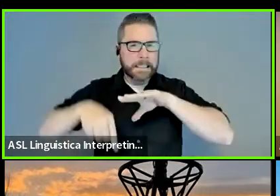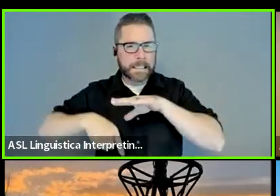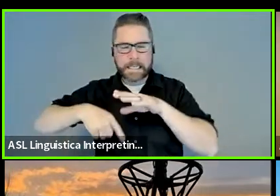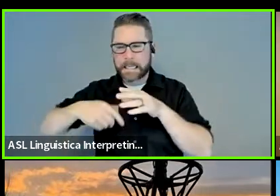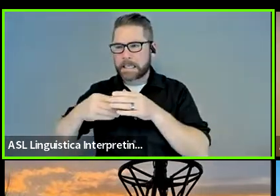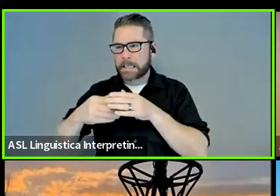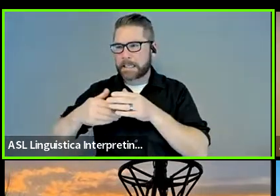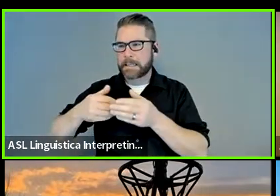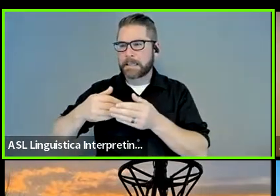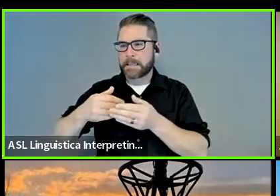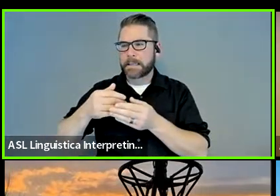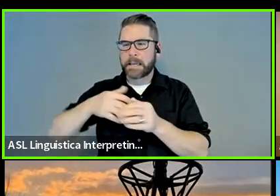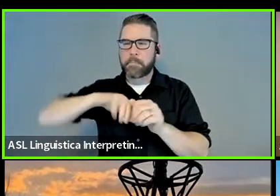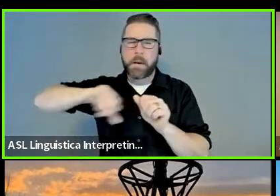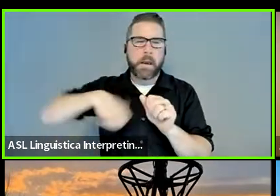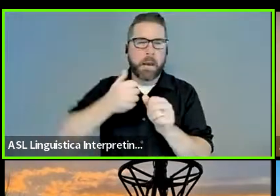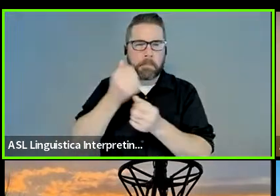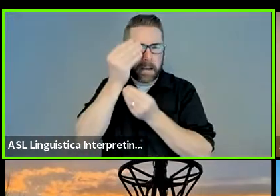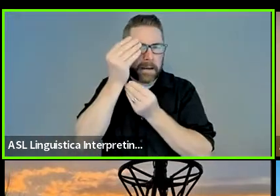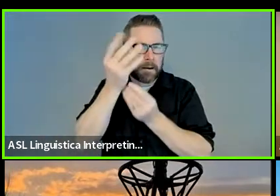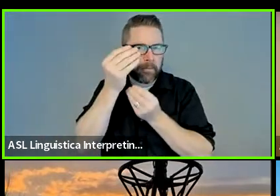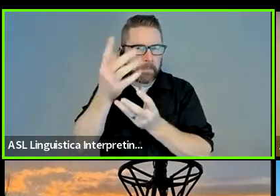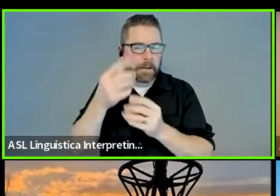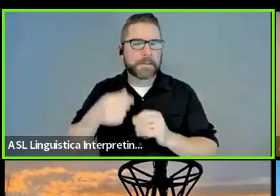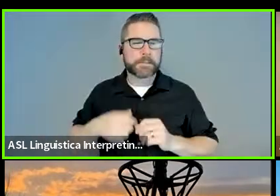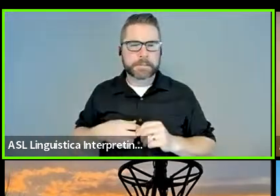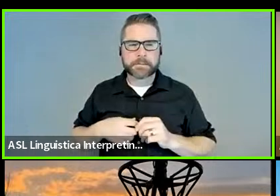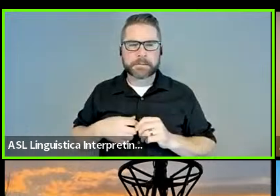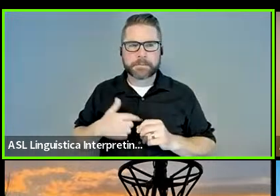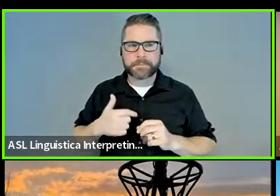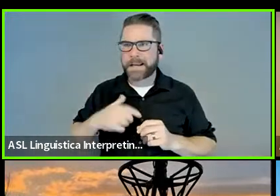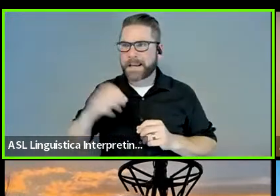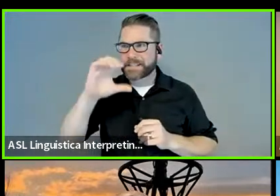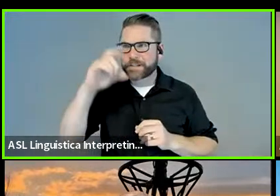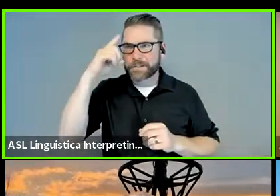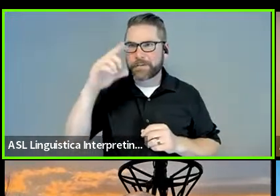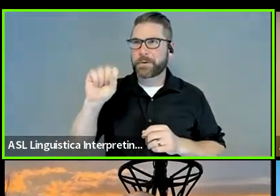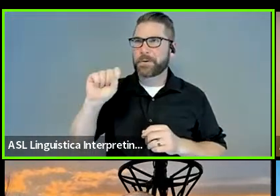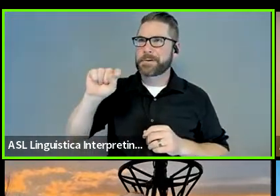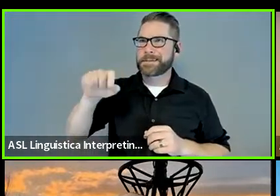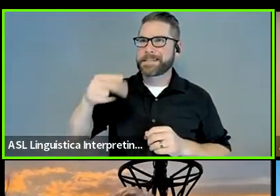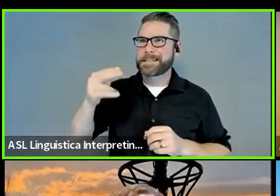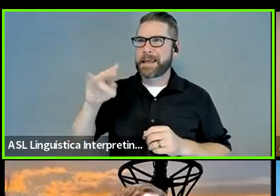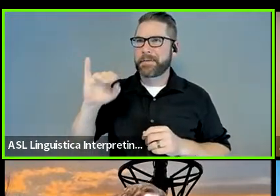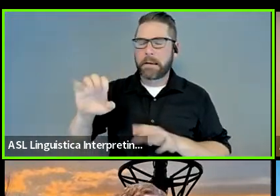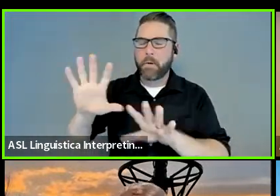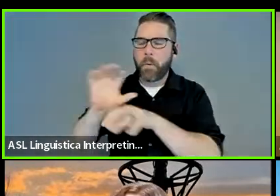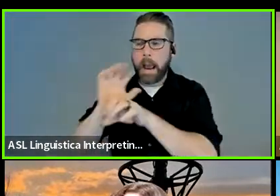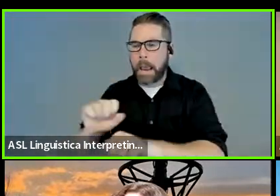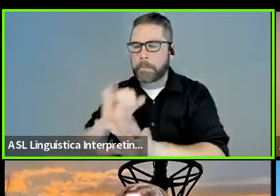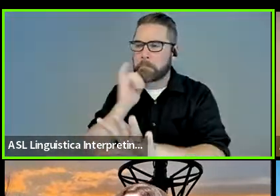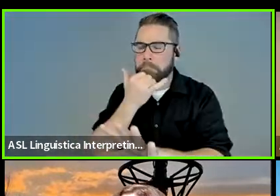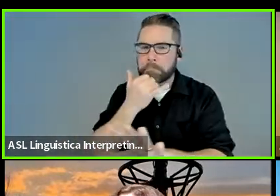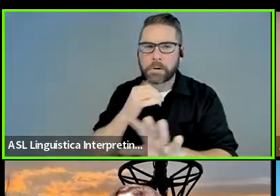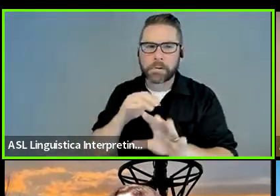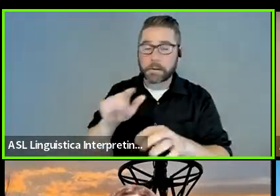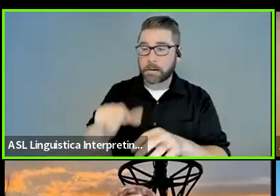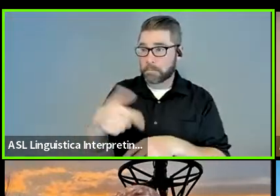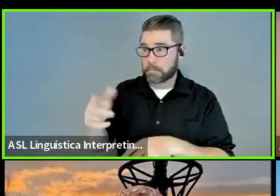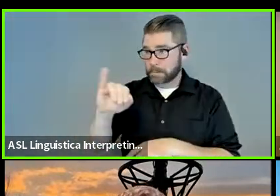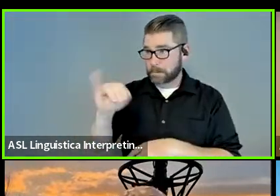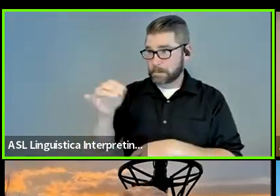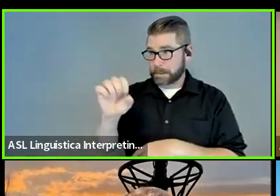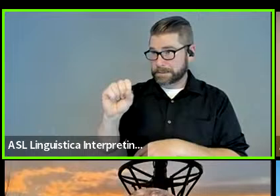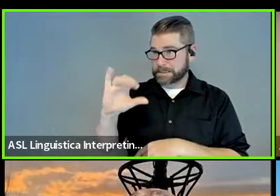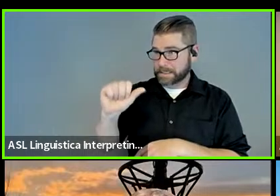Stephanie, or to, sorry, out of habit, I'm looking for Stephanie too. Pass it to Jessica or Rocio to tell us a little bit